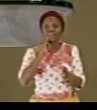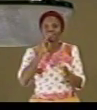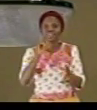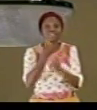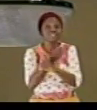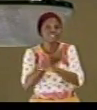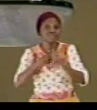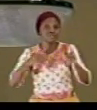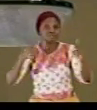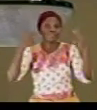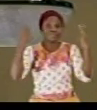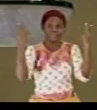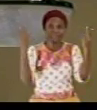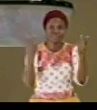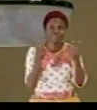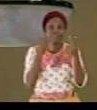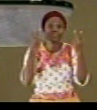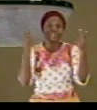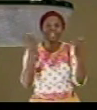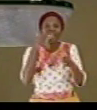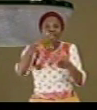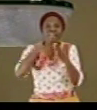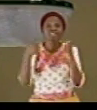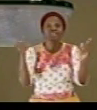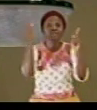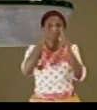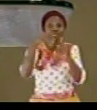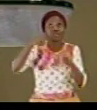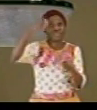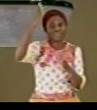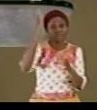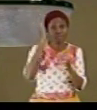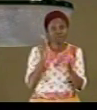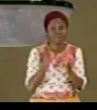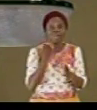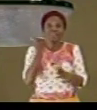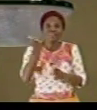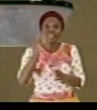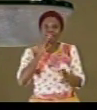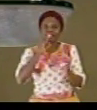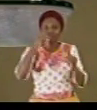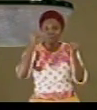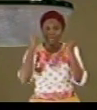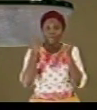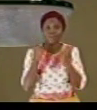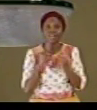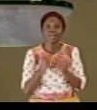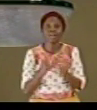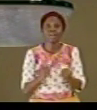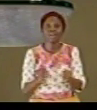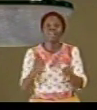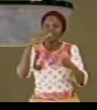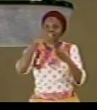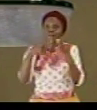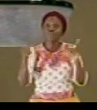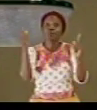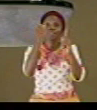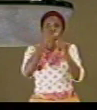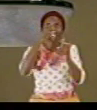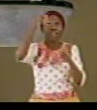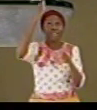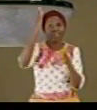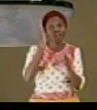is salvation. In the word of God, there is power. Oh yes, in the word